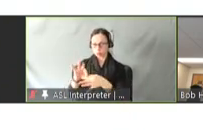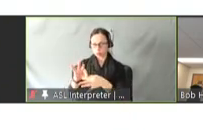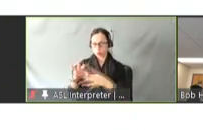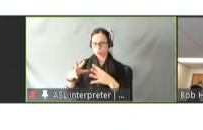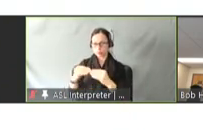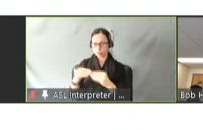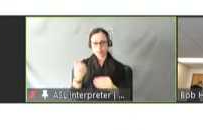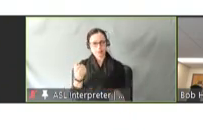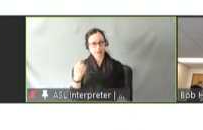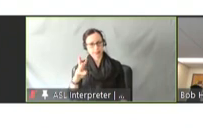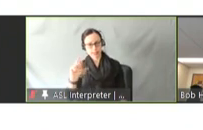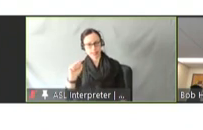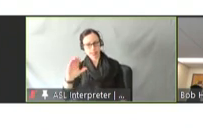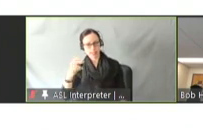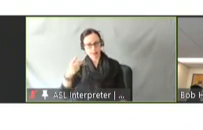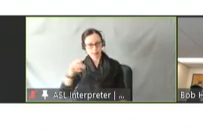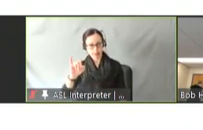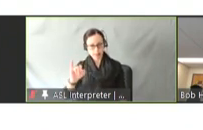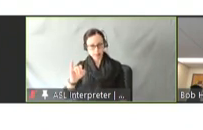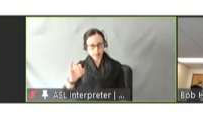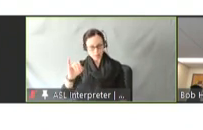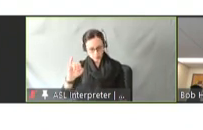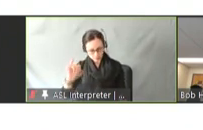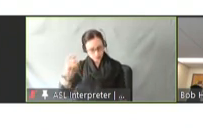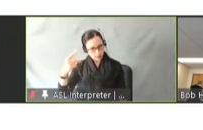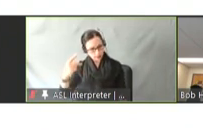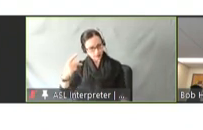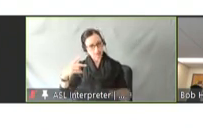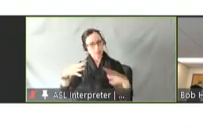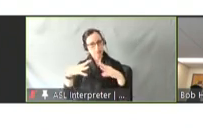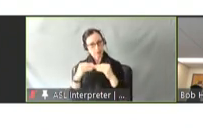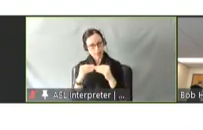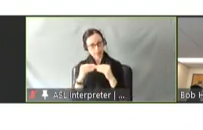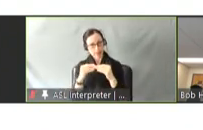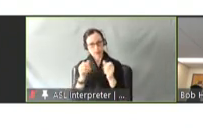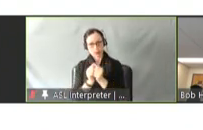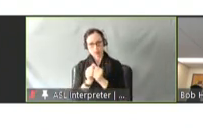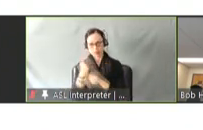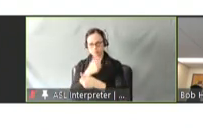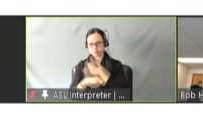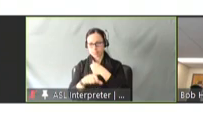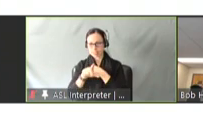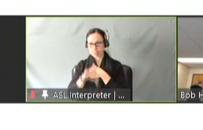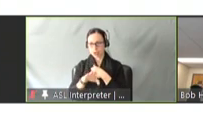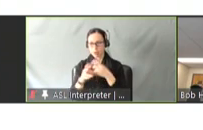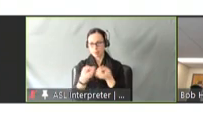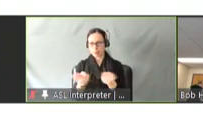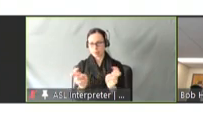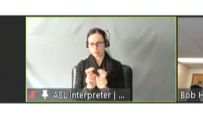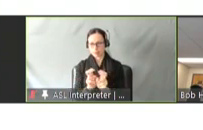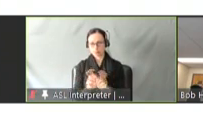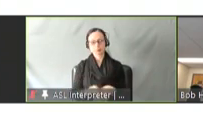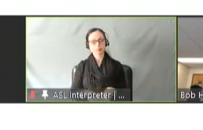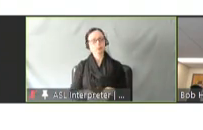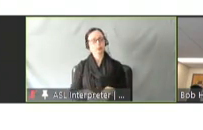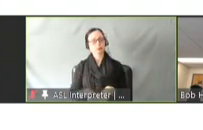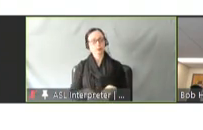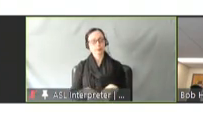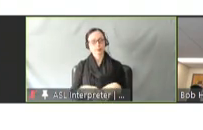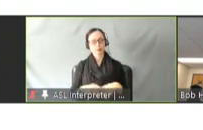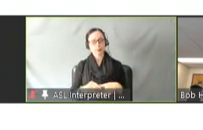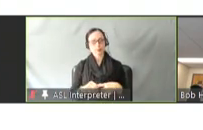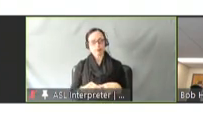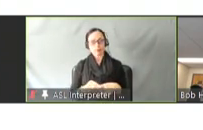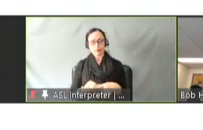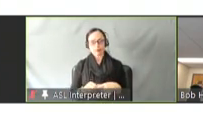meeting presentations or reports with the assessments of our subcommittee. Next slide, please. So